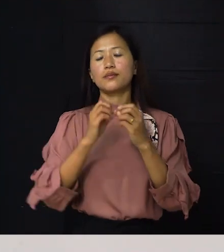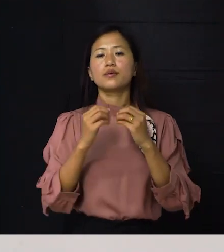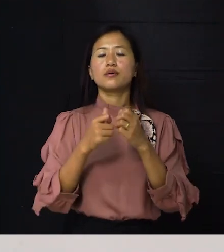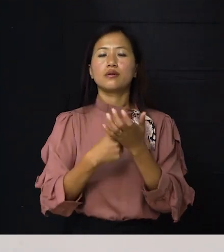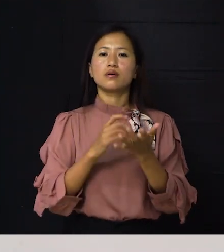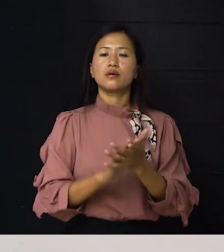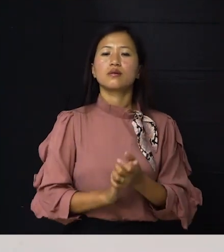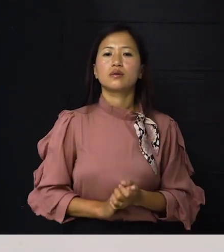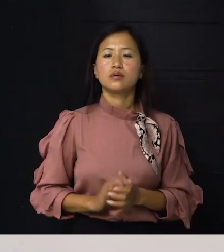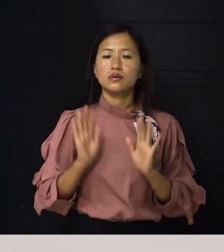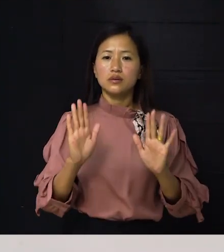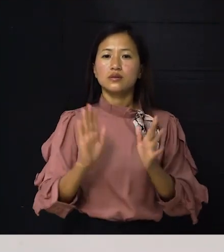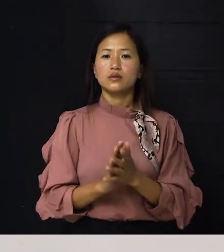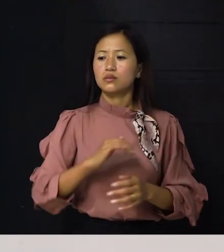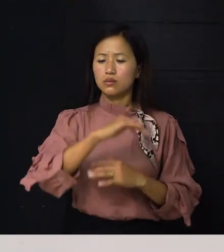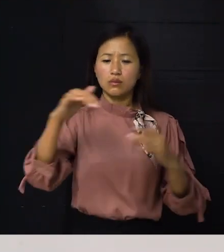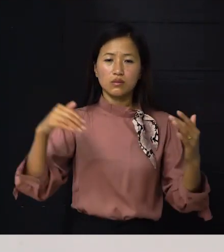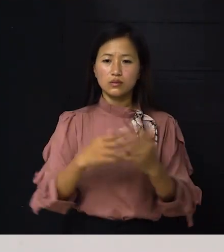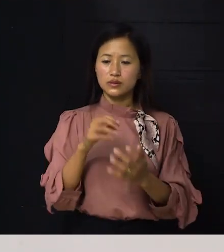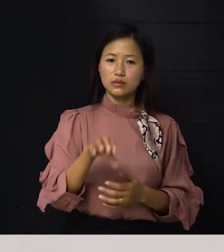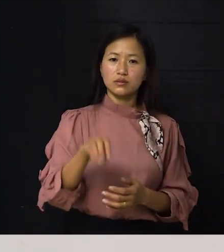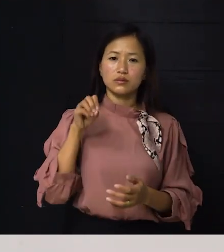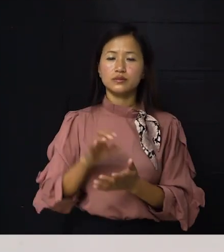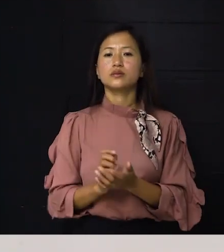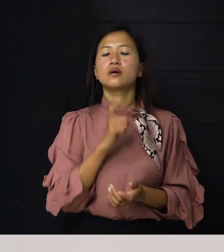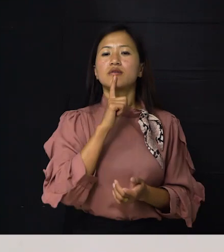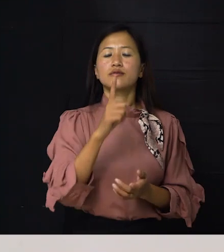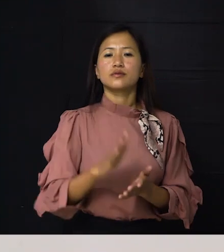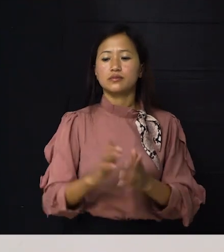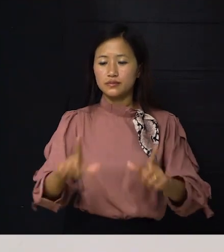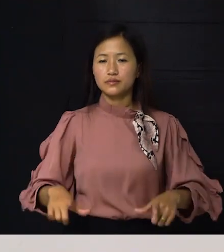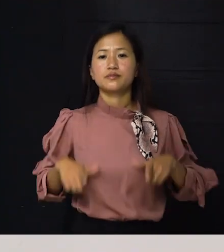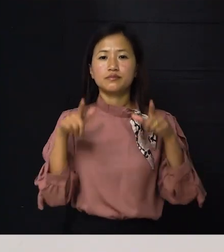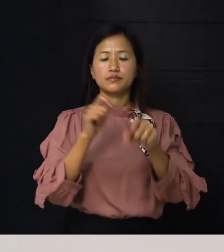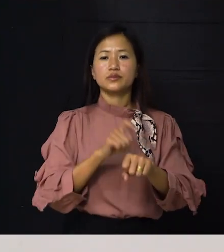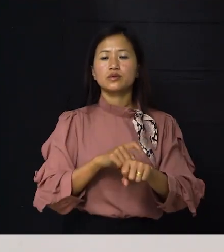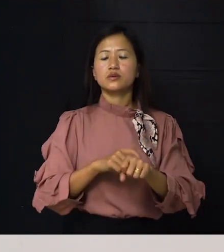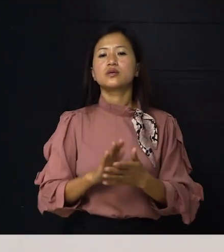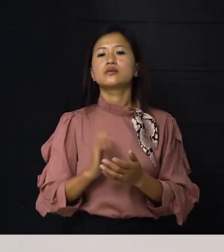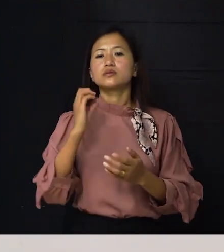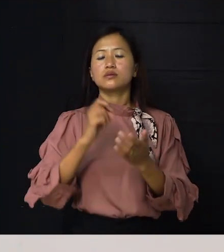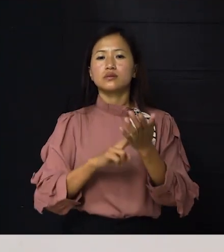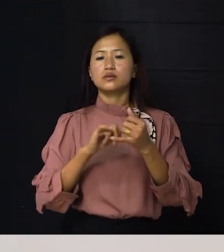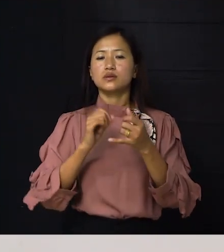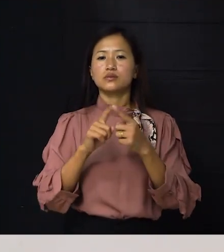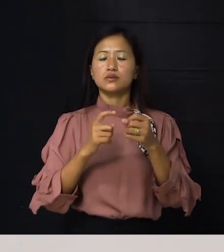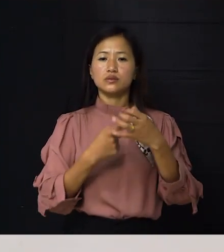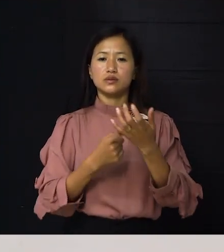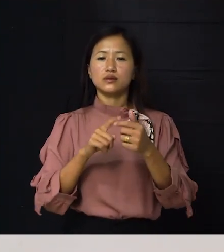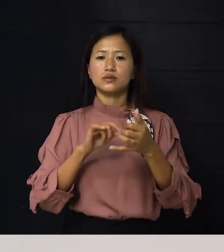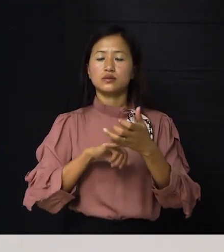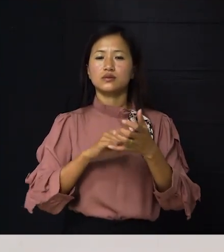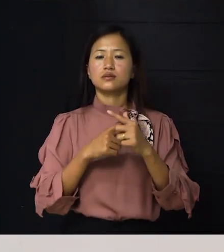own biography, from where we get all the informations about his lifetime, all the conquests, how he took control of